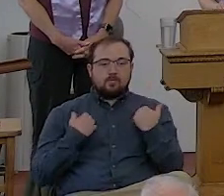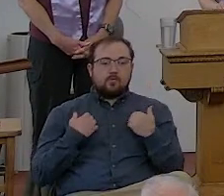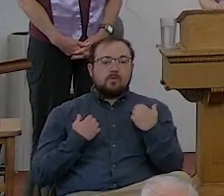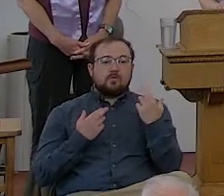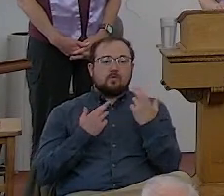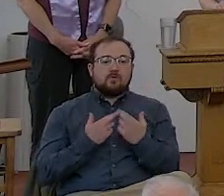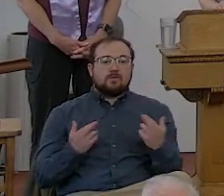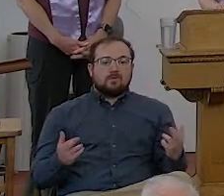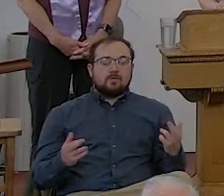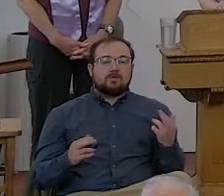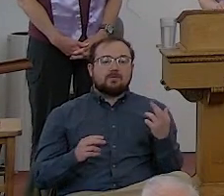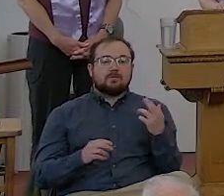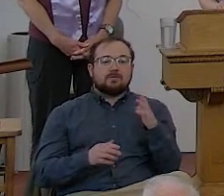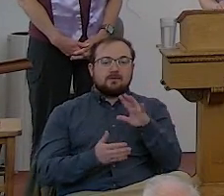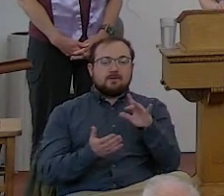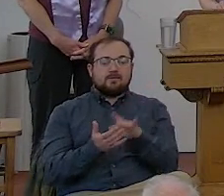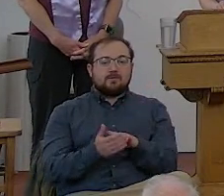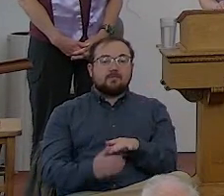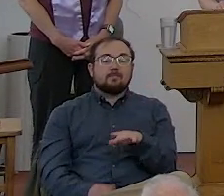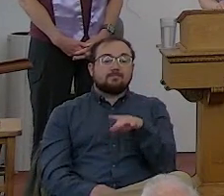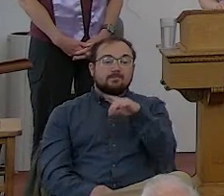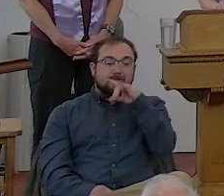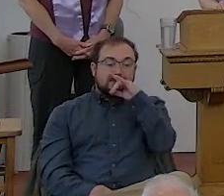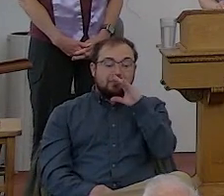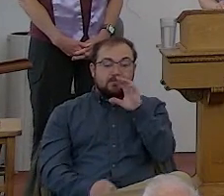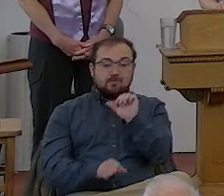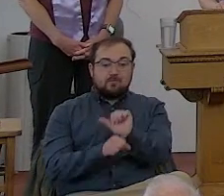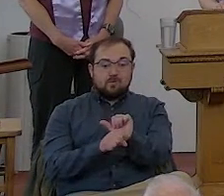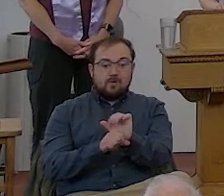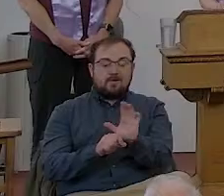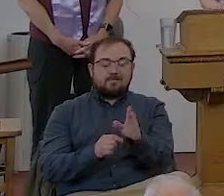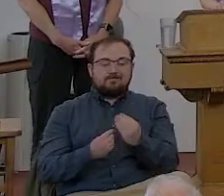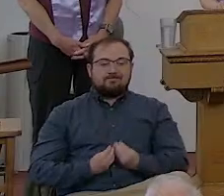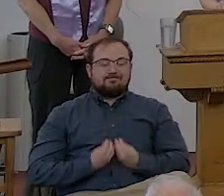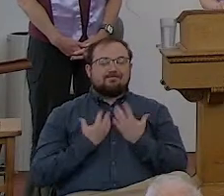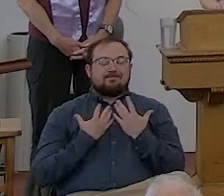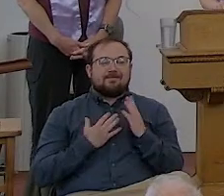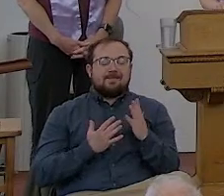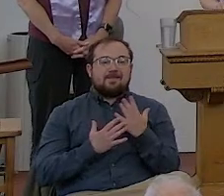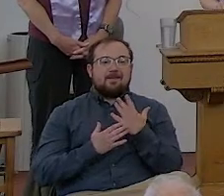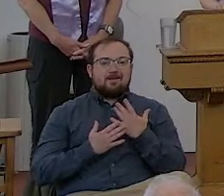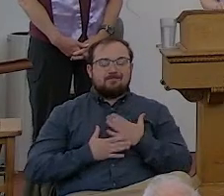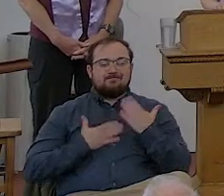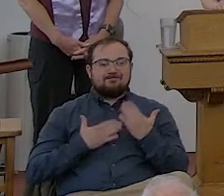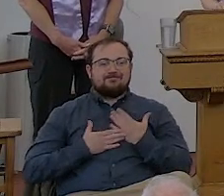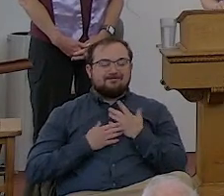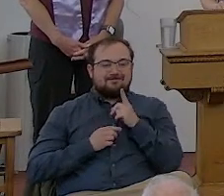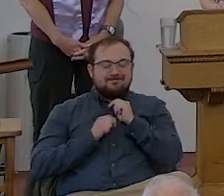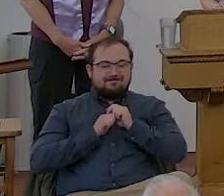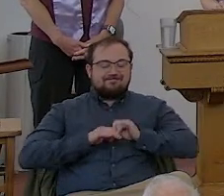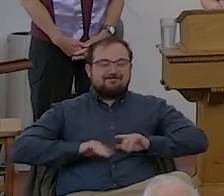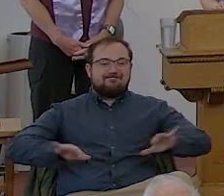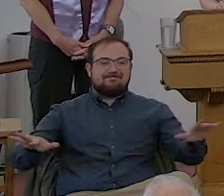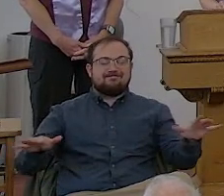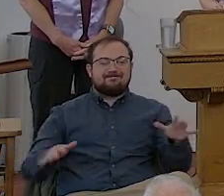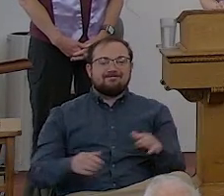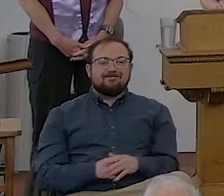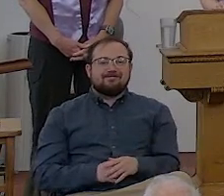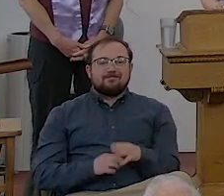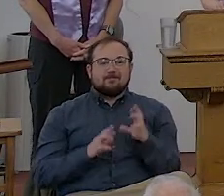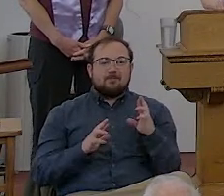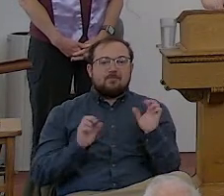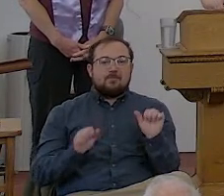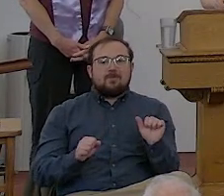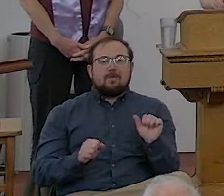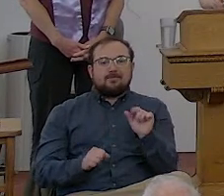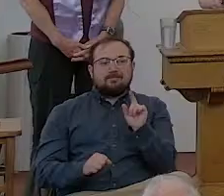Resource Center. The kids' work is inspiring and their joy is contagious. I hope that you all can come and watch